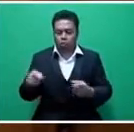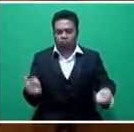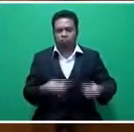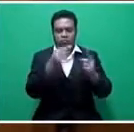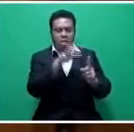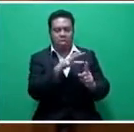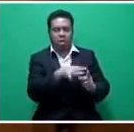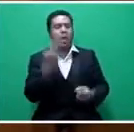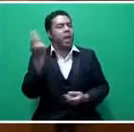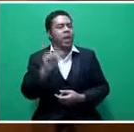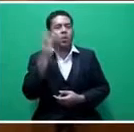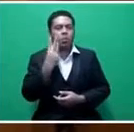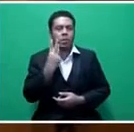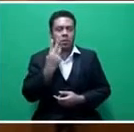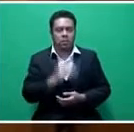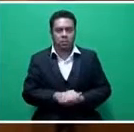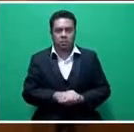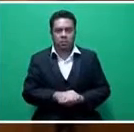insult any woman.